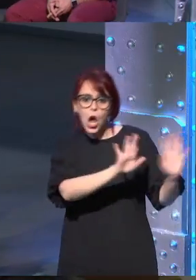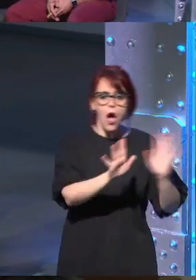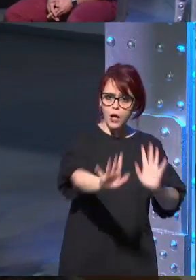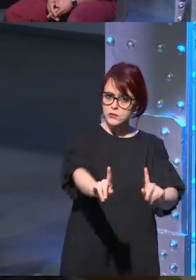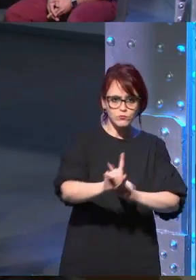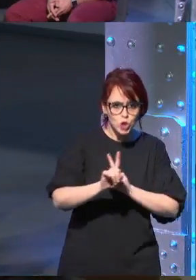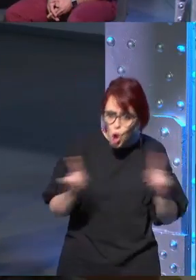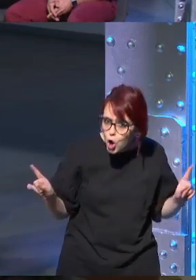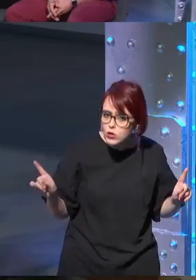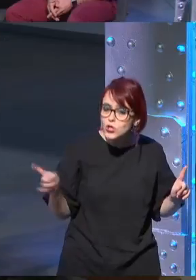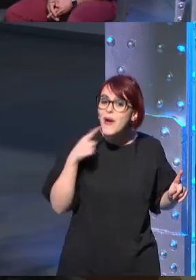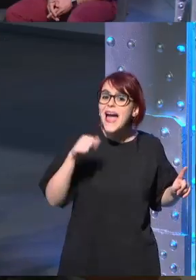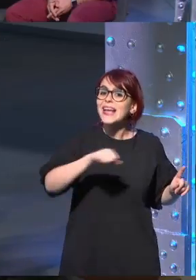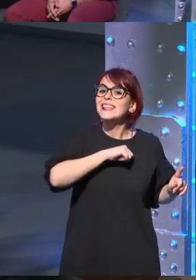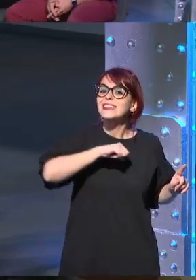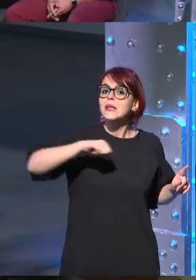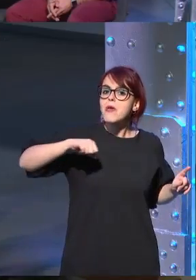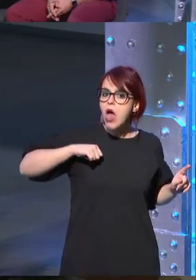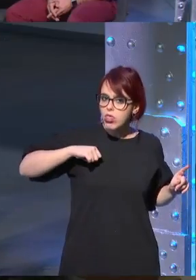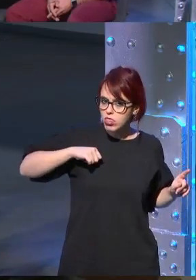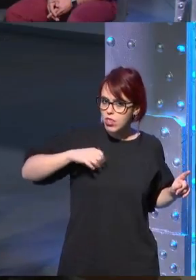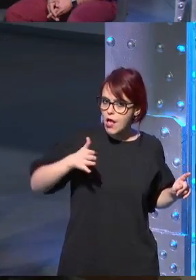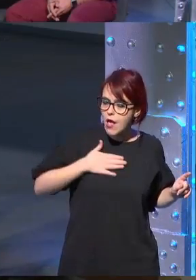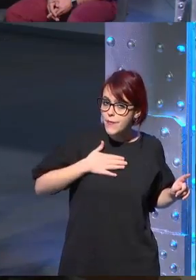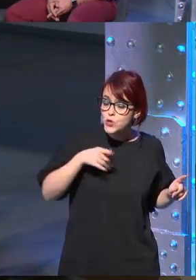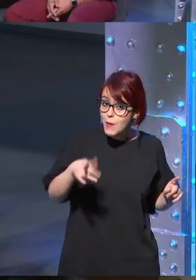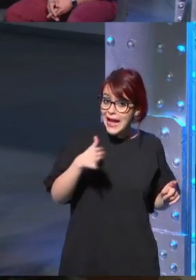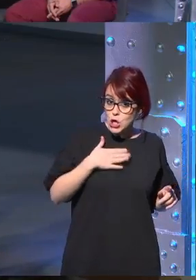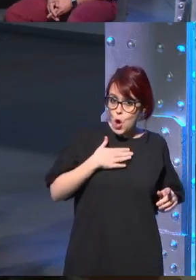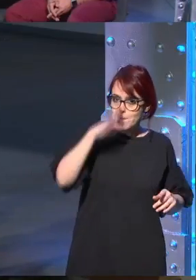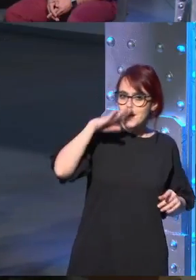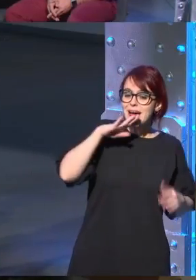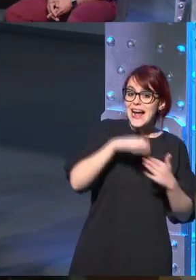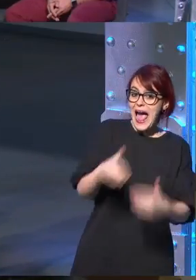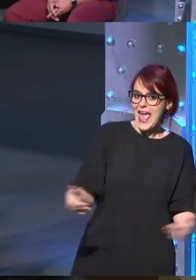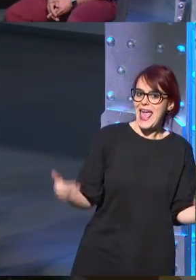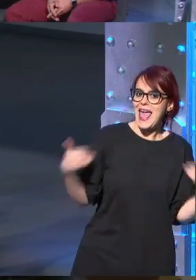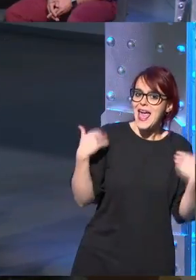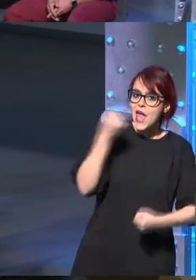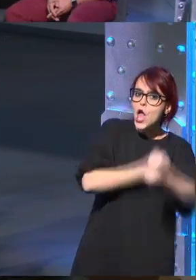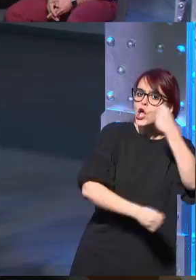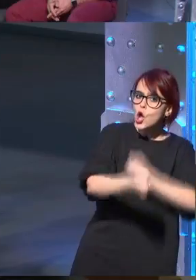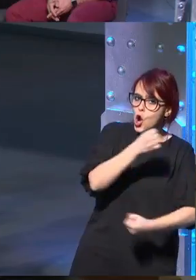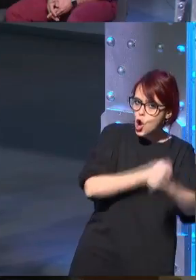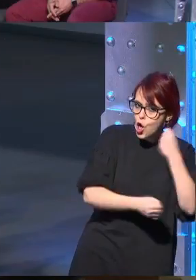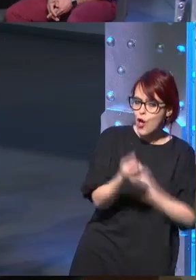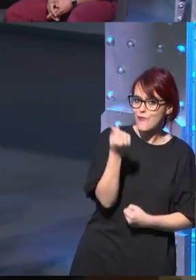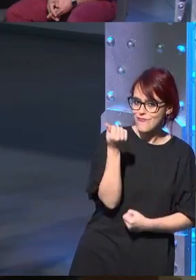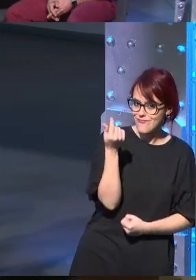acknowledgeable for and responsible for what they do. They need to